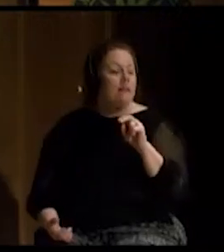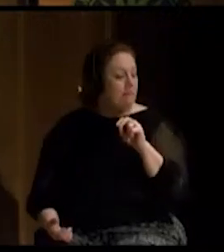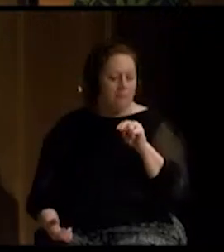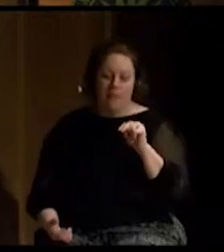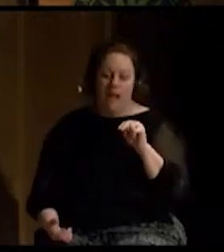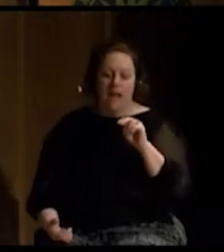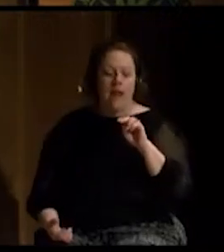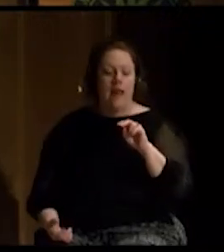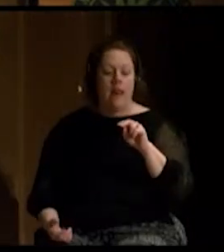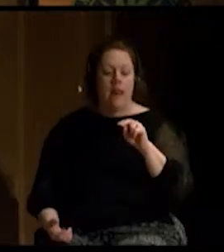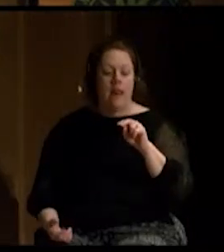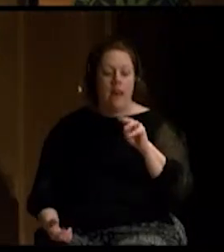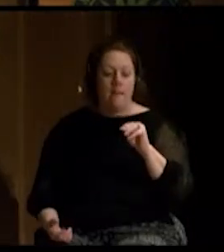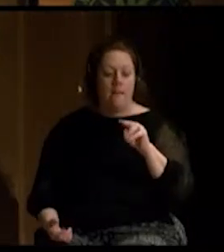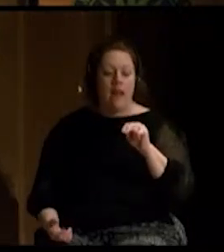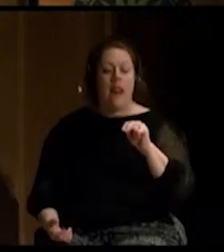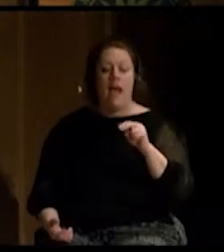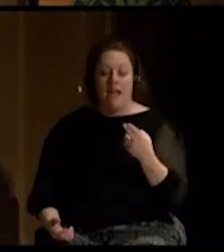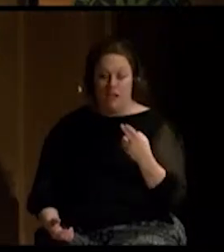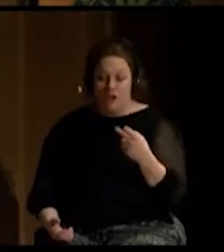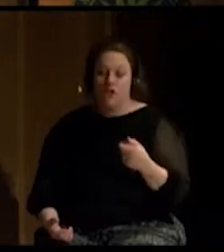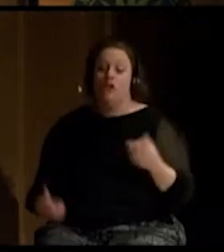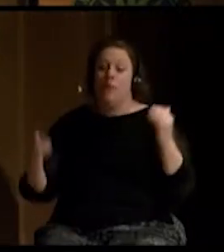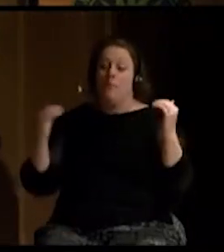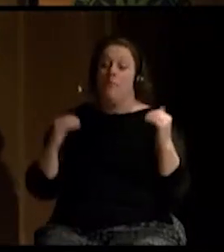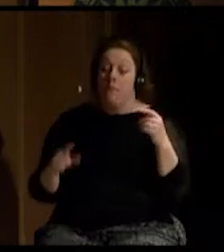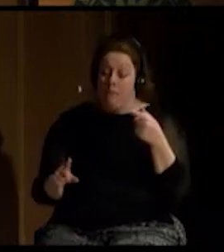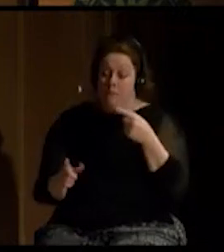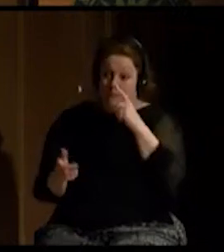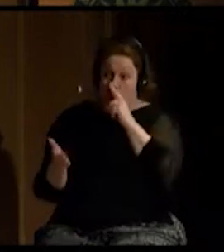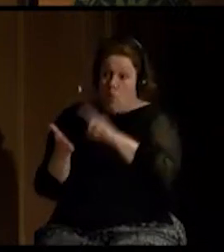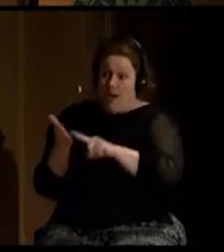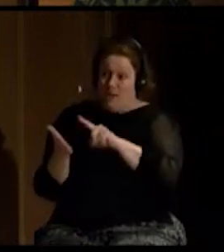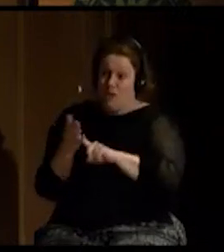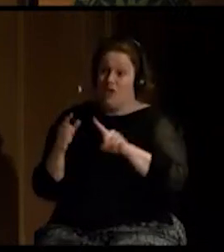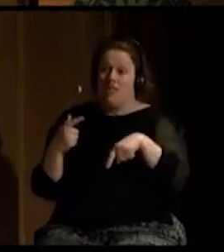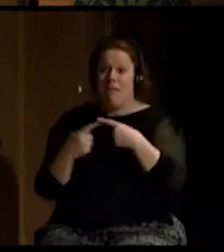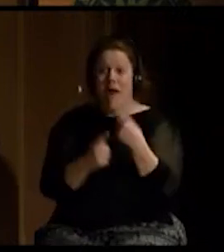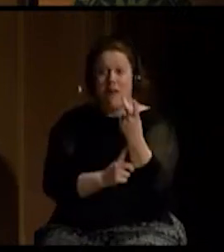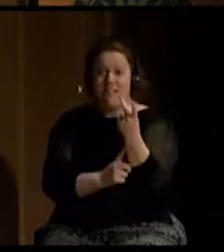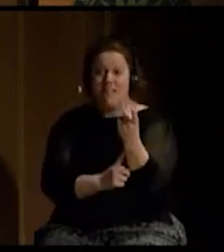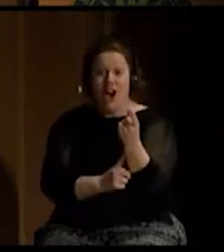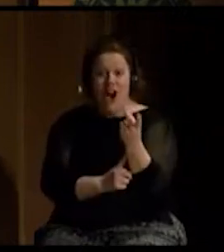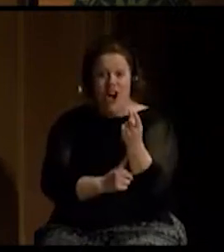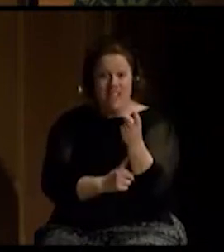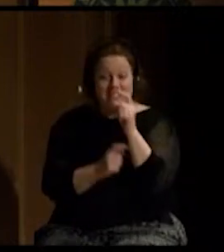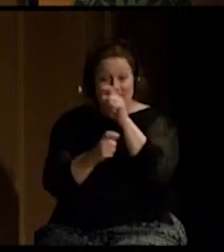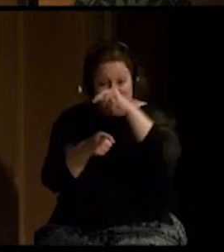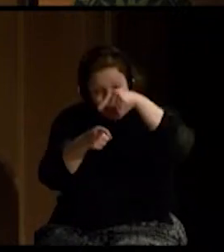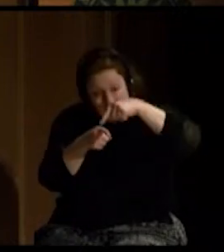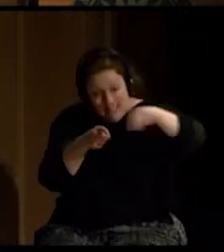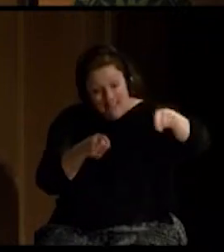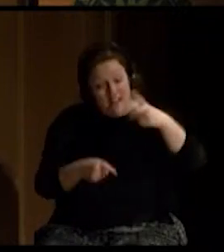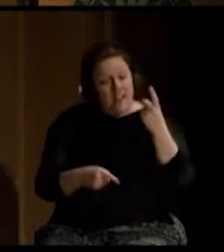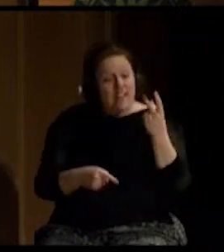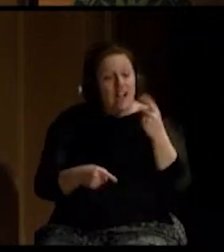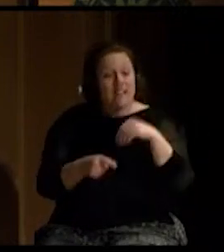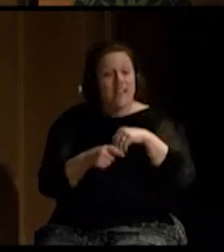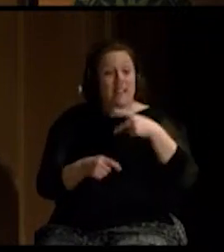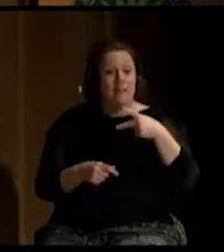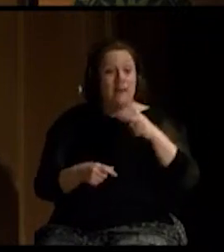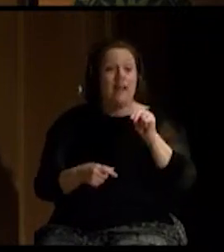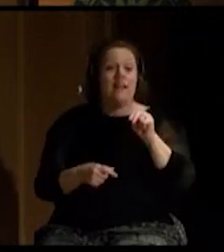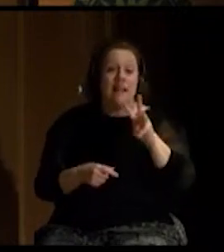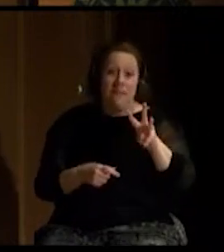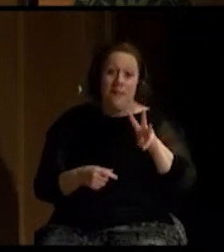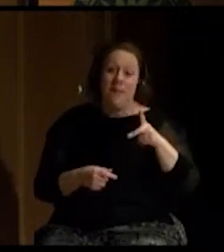So on to the research itself. It's about dogs, specifically dogs in the Pacific